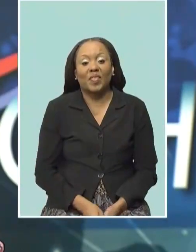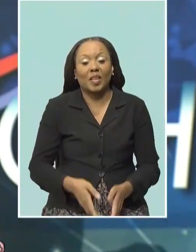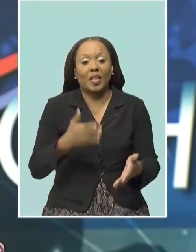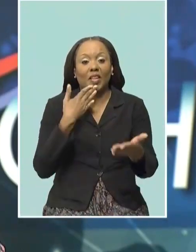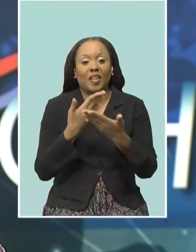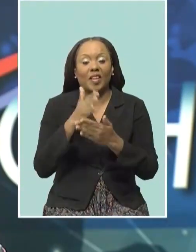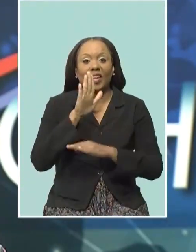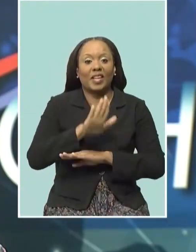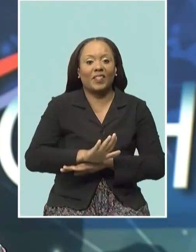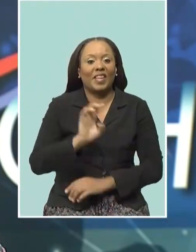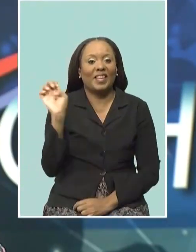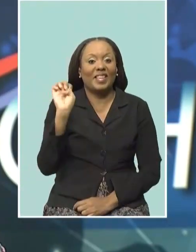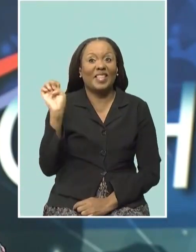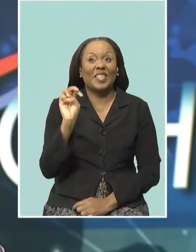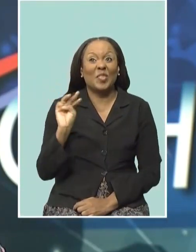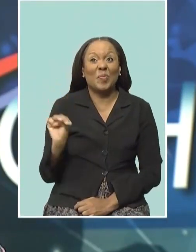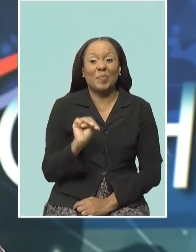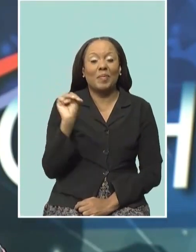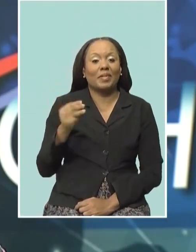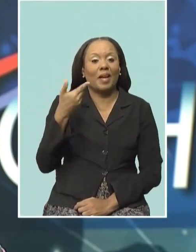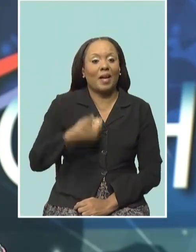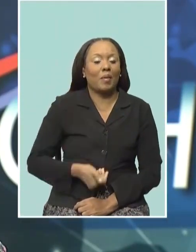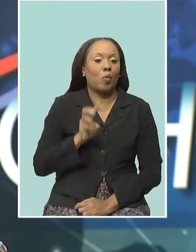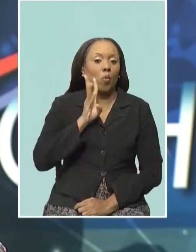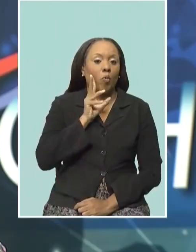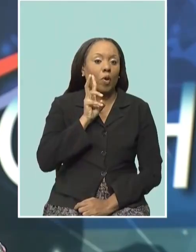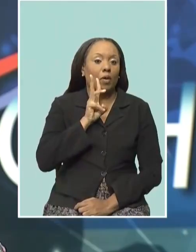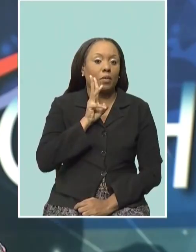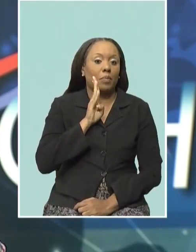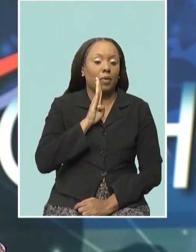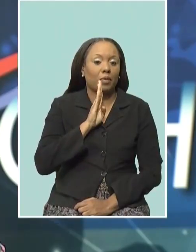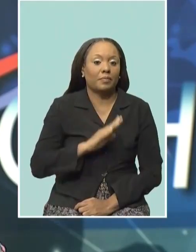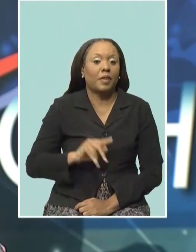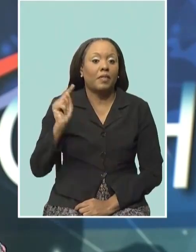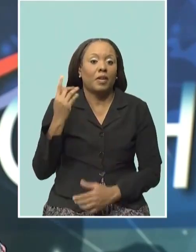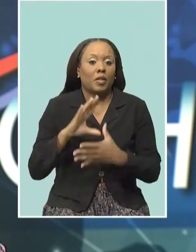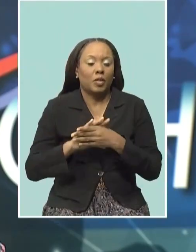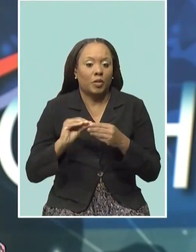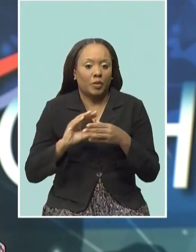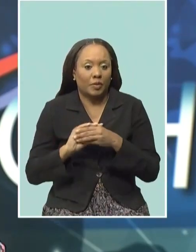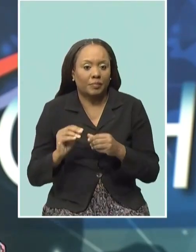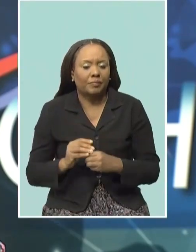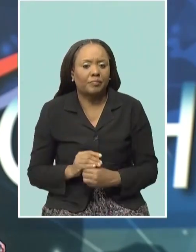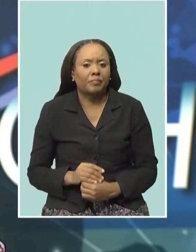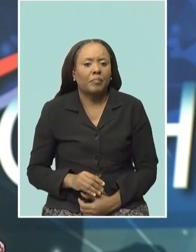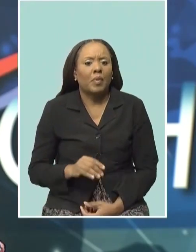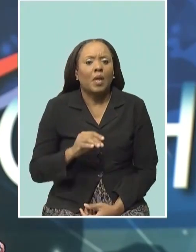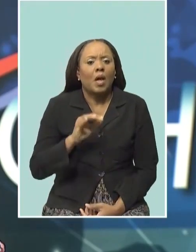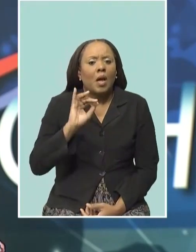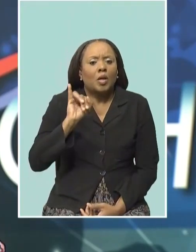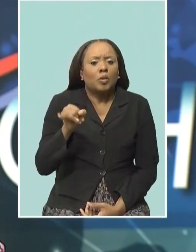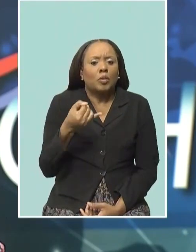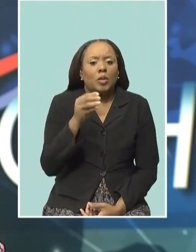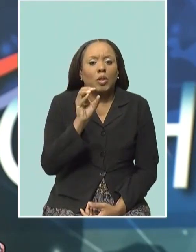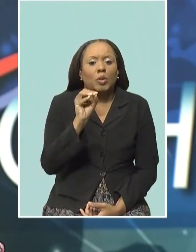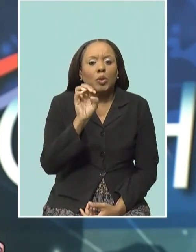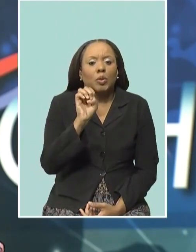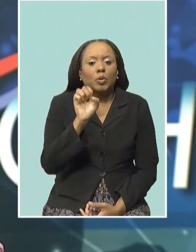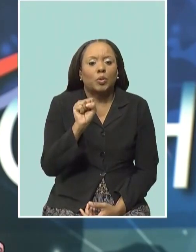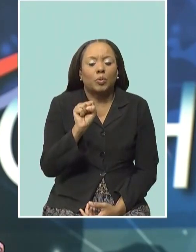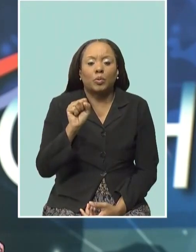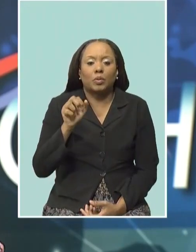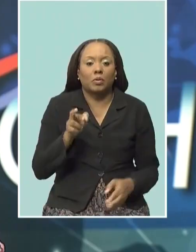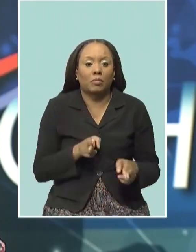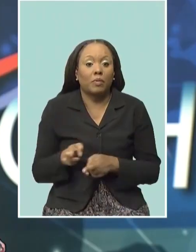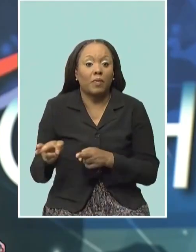Good evening on this Easter Monday Newsnight. I'm Wendy Burke. Leading the news, progress is being made in the land access issue at Joes River